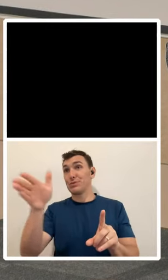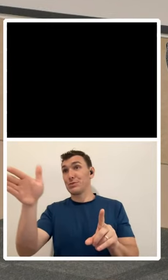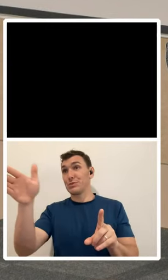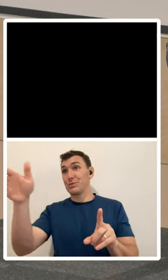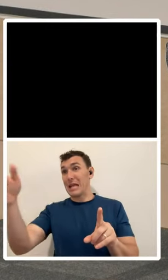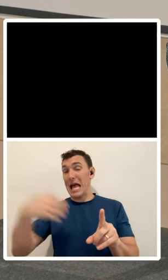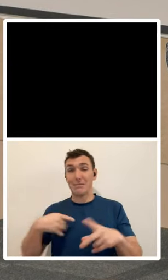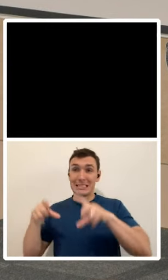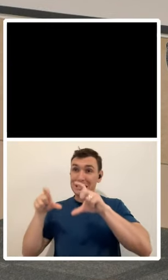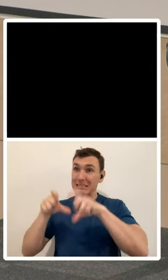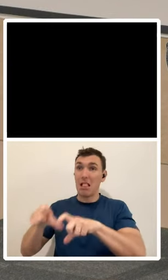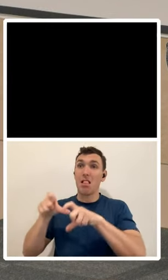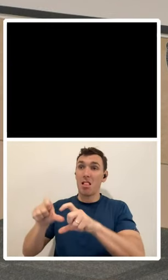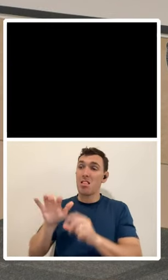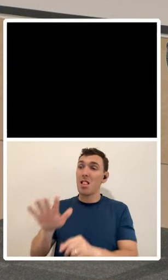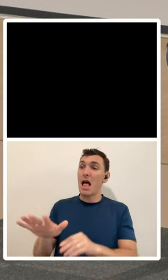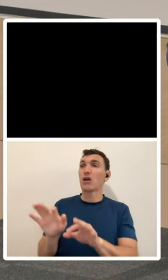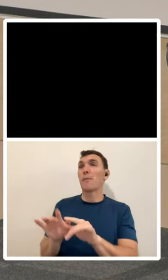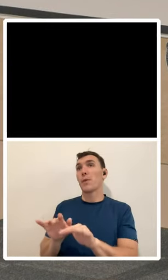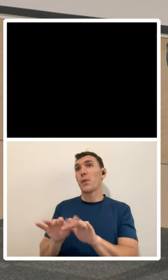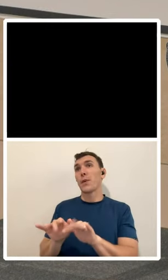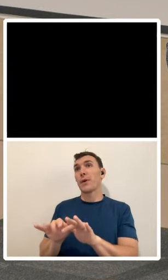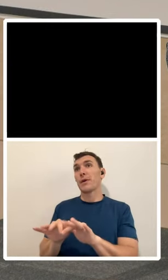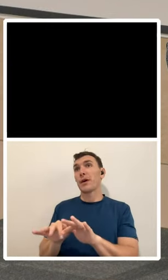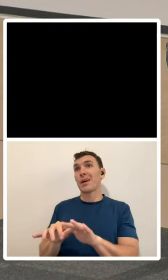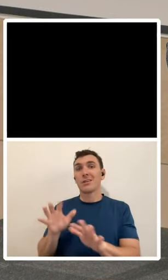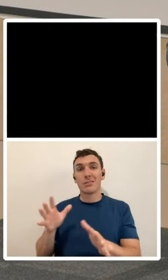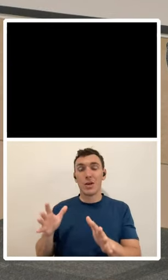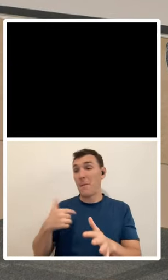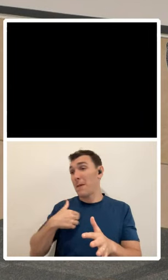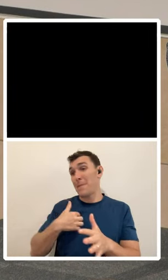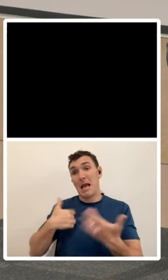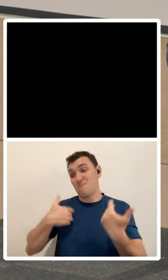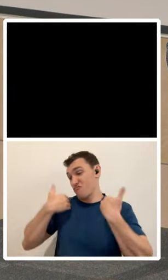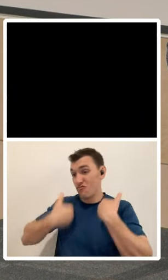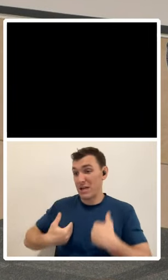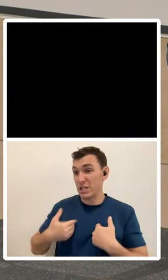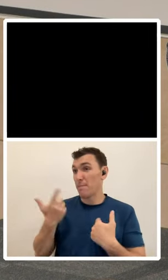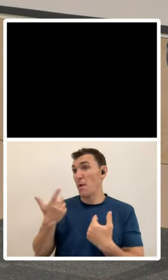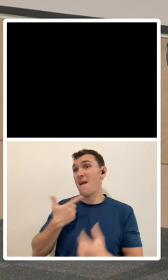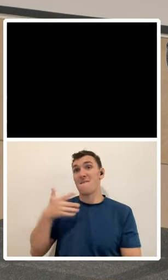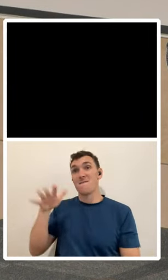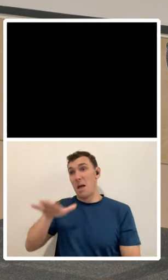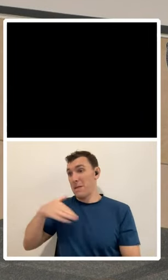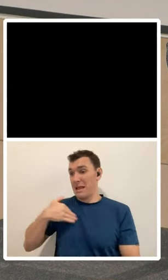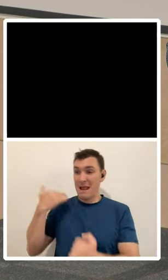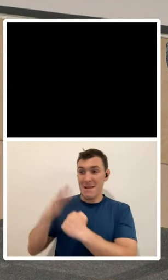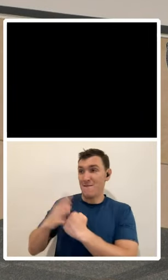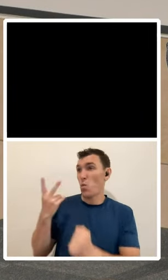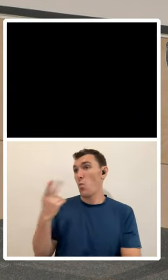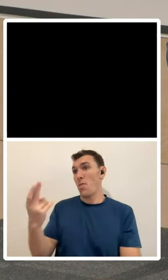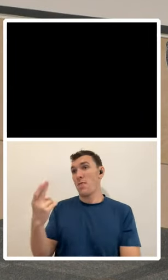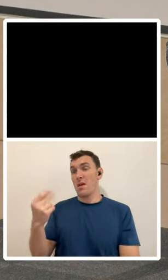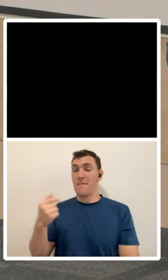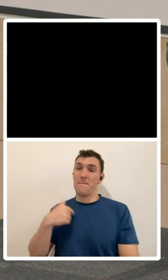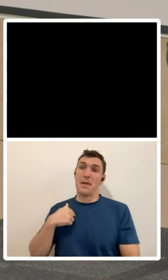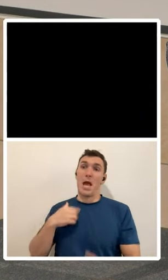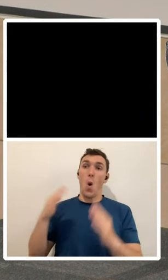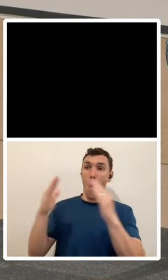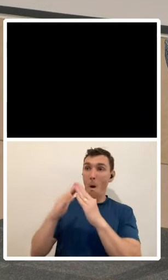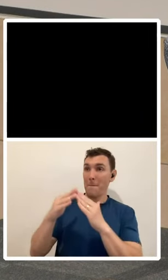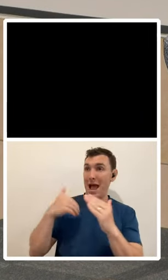know, with a massive house I never go back to and a beautiful family I never see. Yeah, exactly. I don't know. I'll probably never